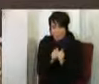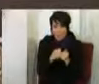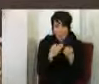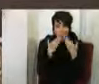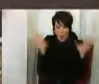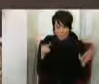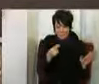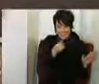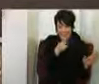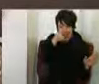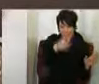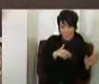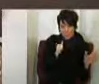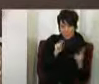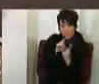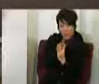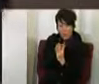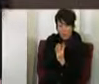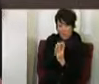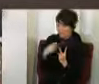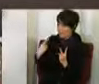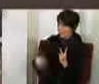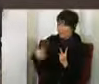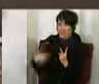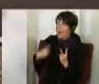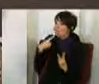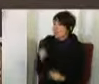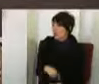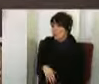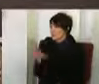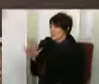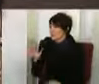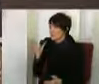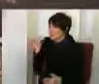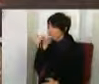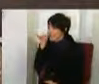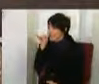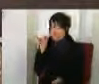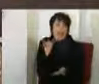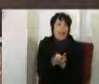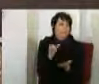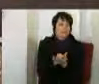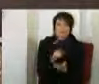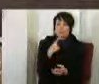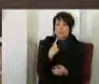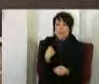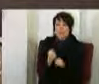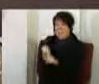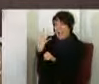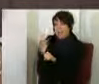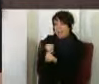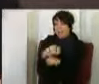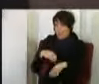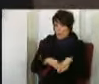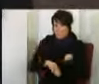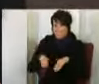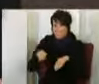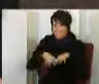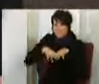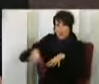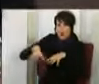partner, I would tell you, you were foolish. If you'd have told me 5 years ago when we were marching around